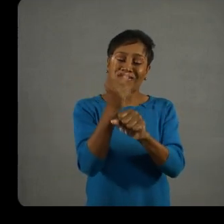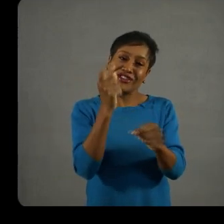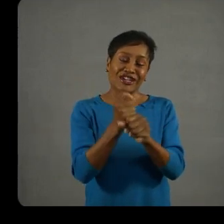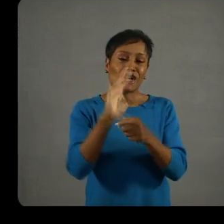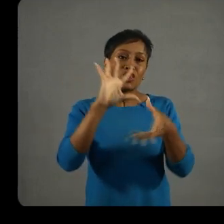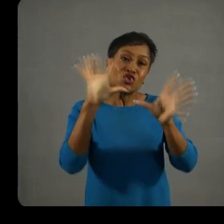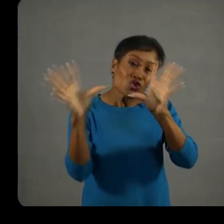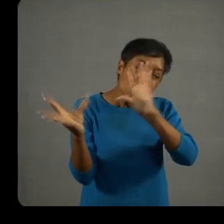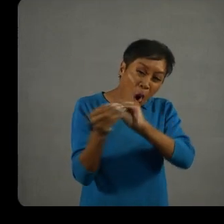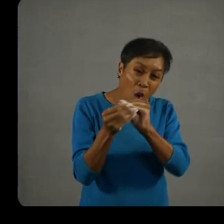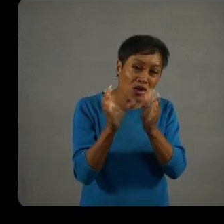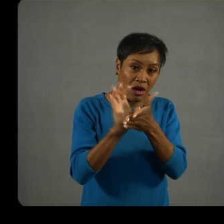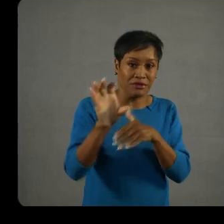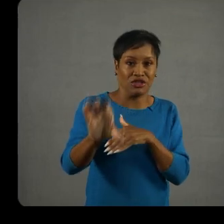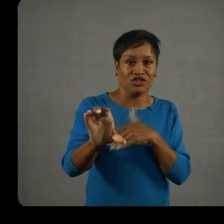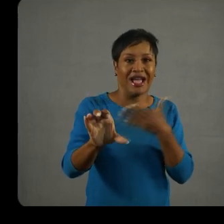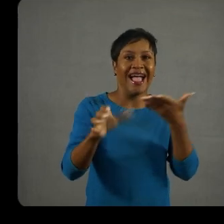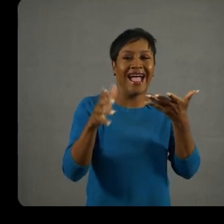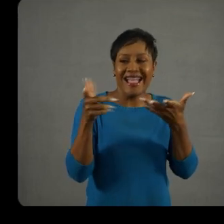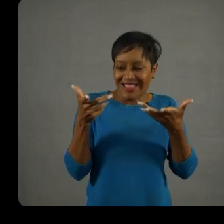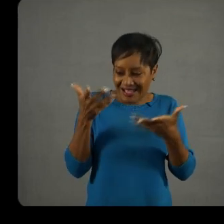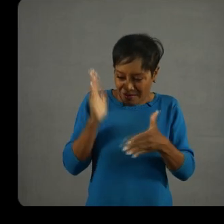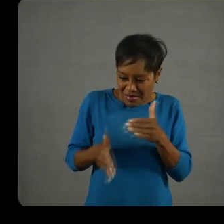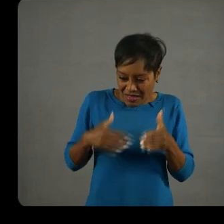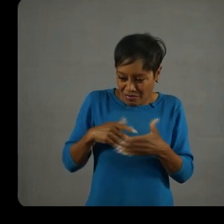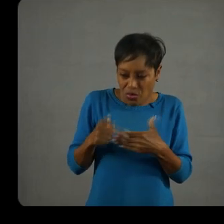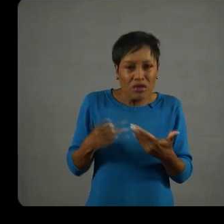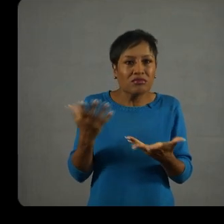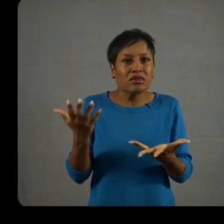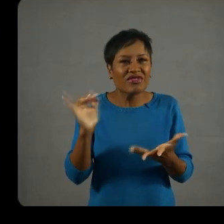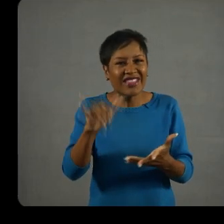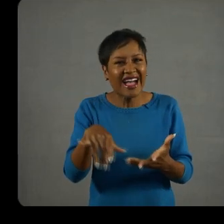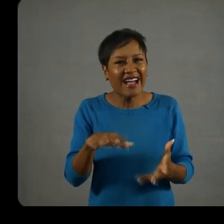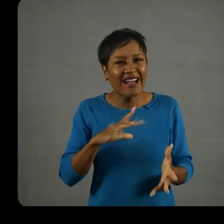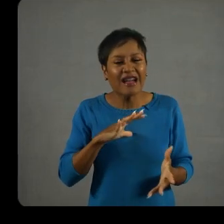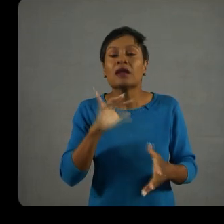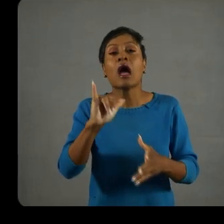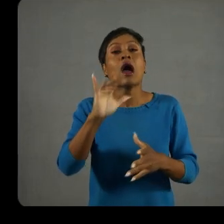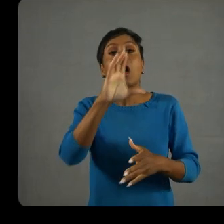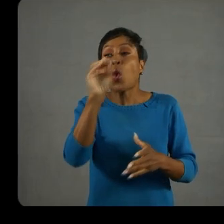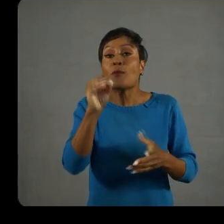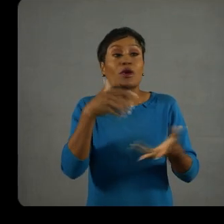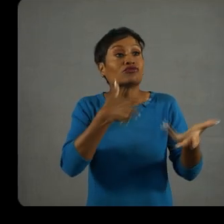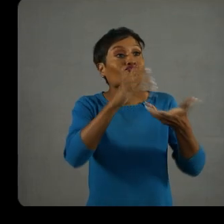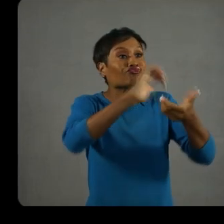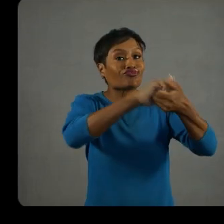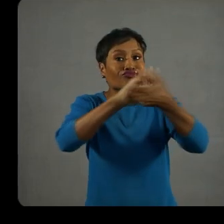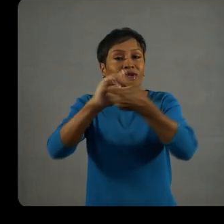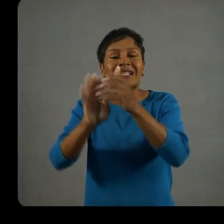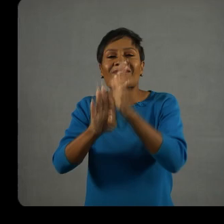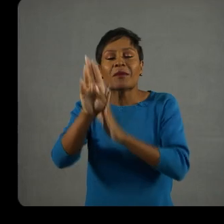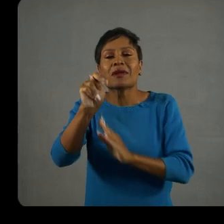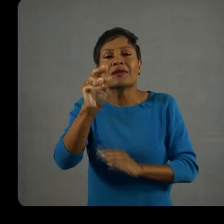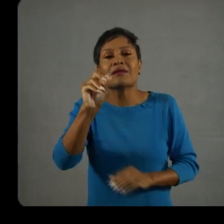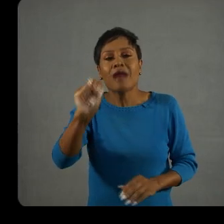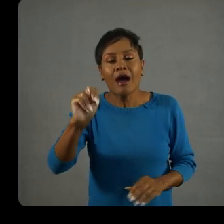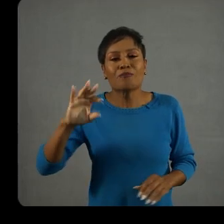total compensation after completion of our programs. We're also working with corporations to develop nonprofit